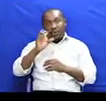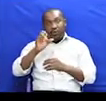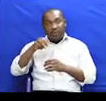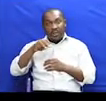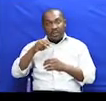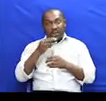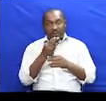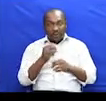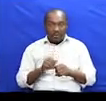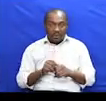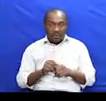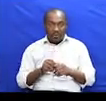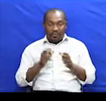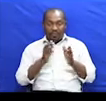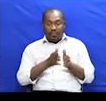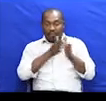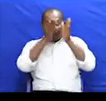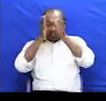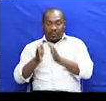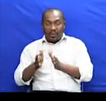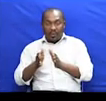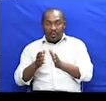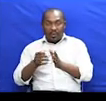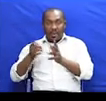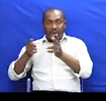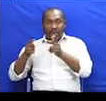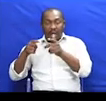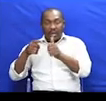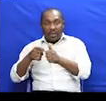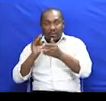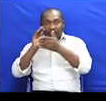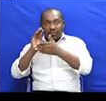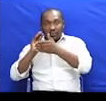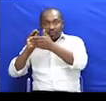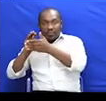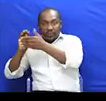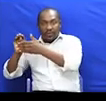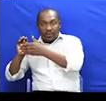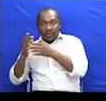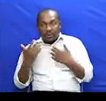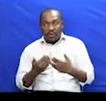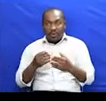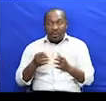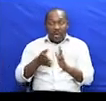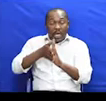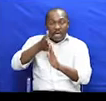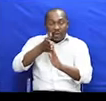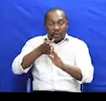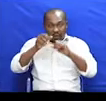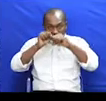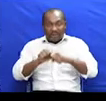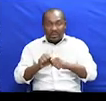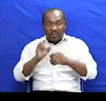the data was recorded. The initial volume before experiment, it started from 0, 0. The table must be